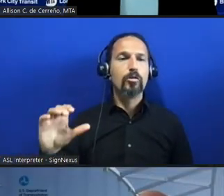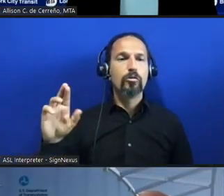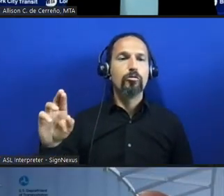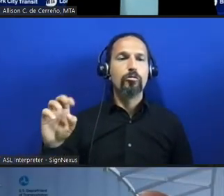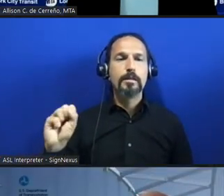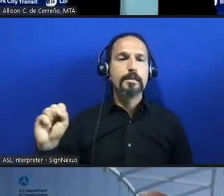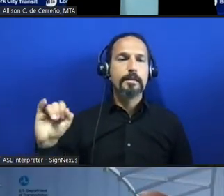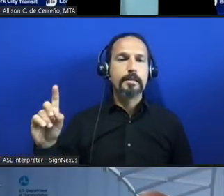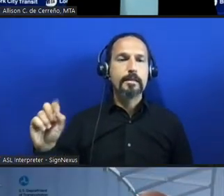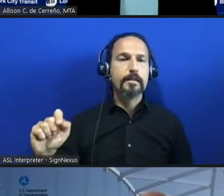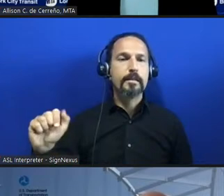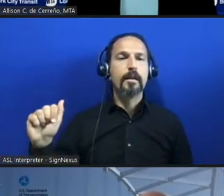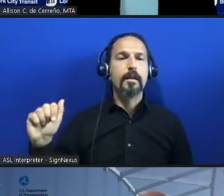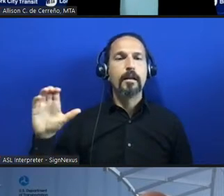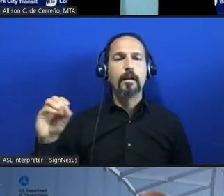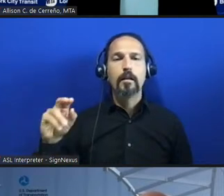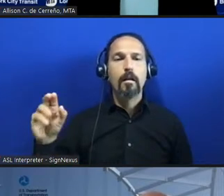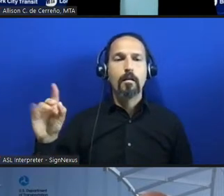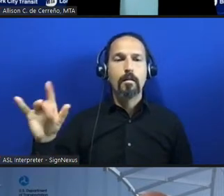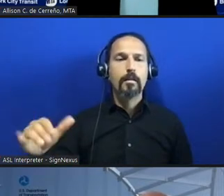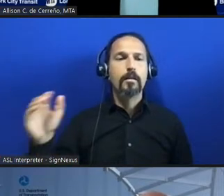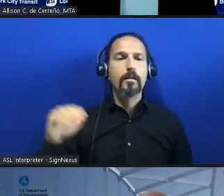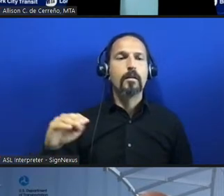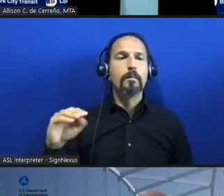followed by Muhammad Islam